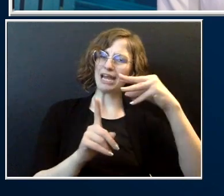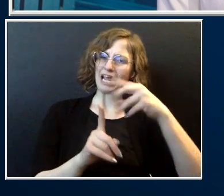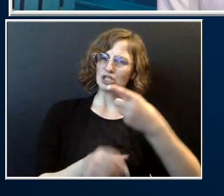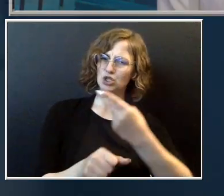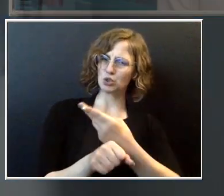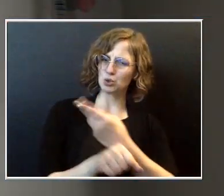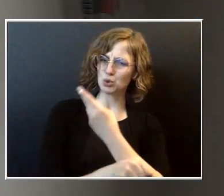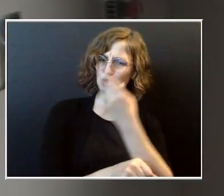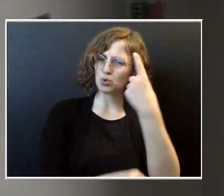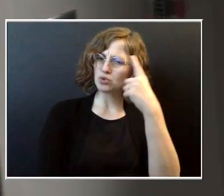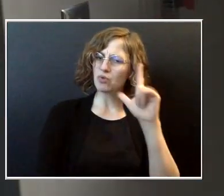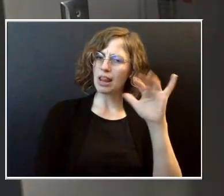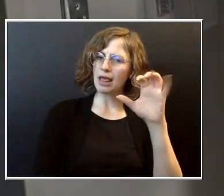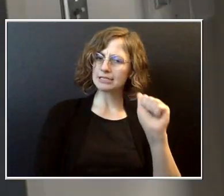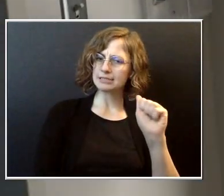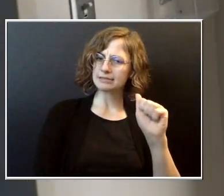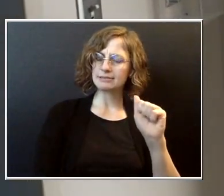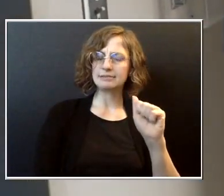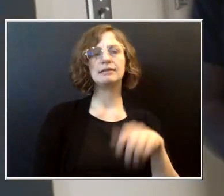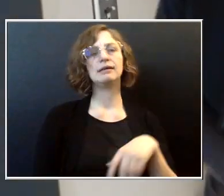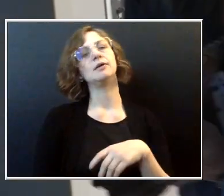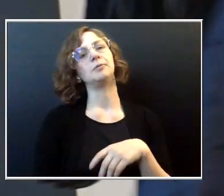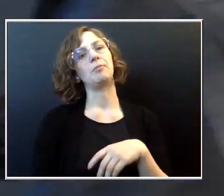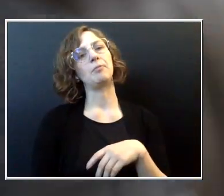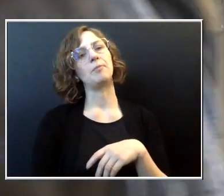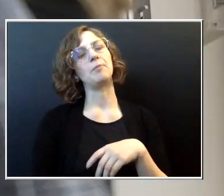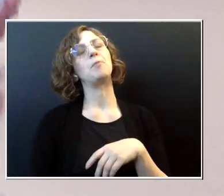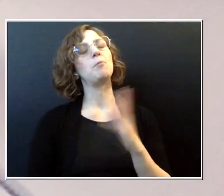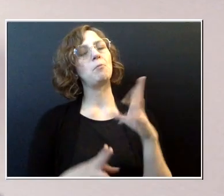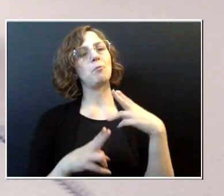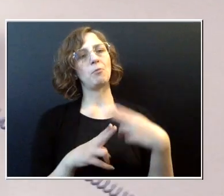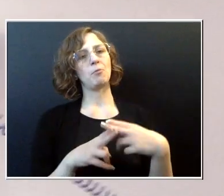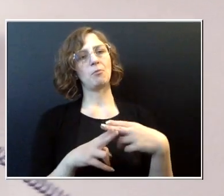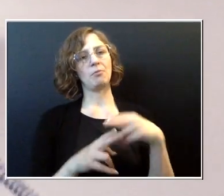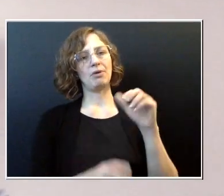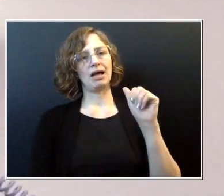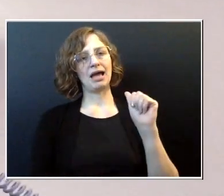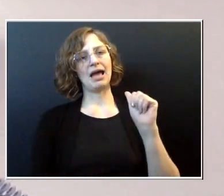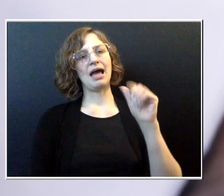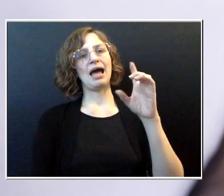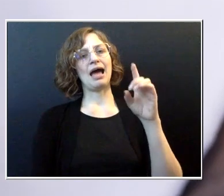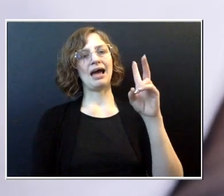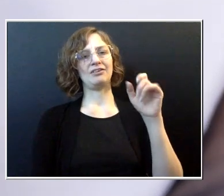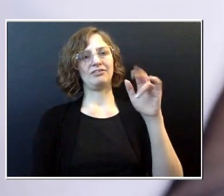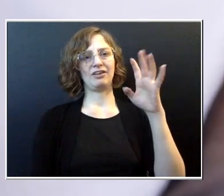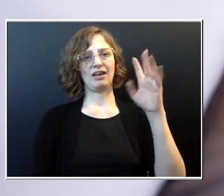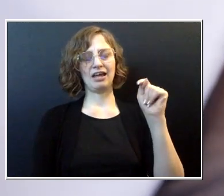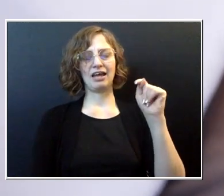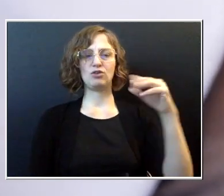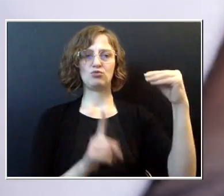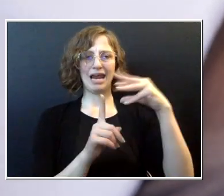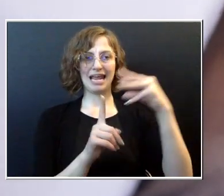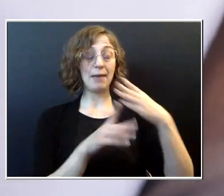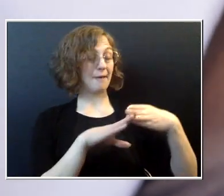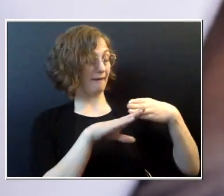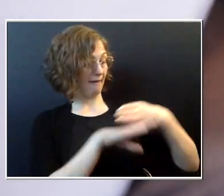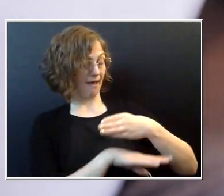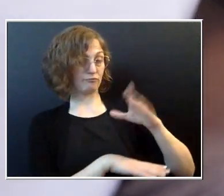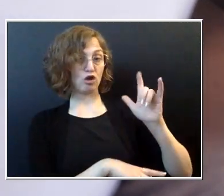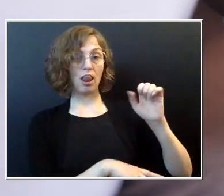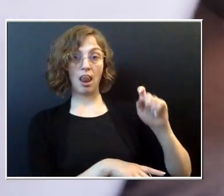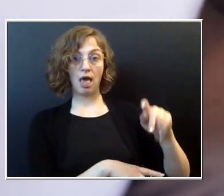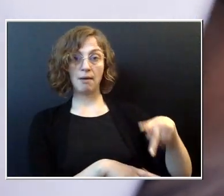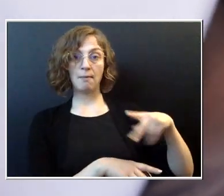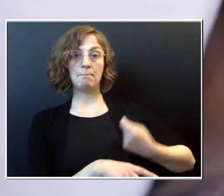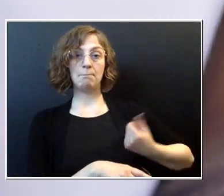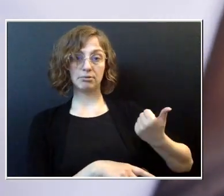So she received what we call adjuvant radiation, where after a lumpectomy, her